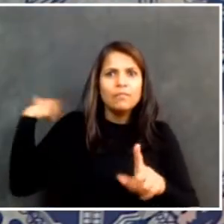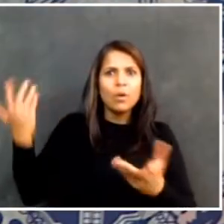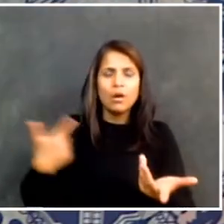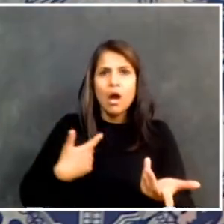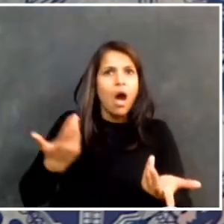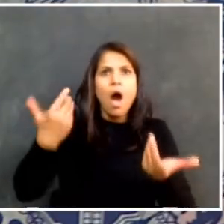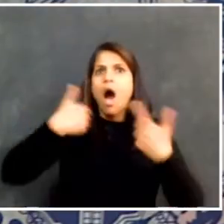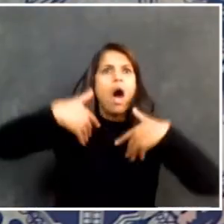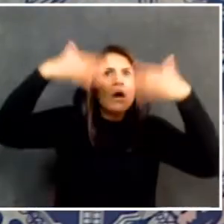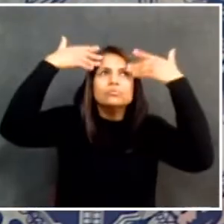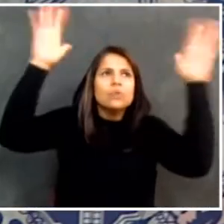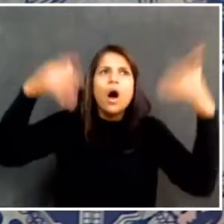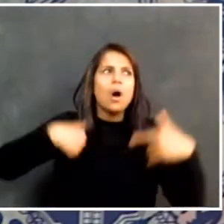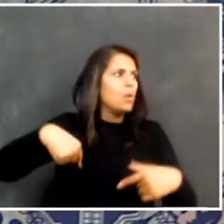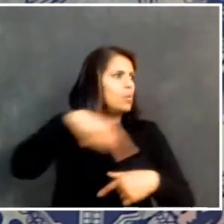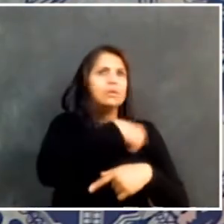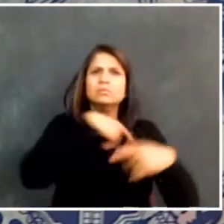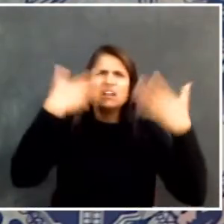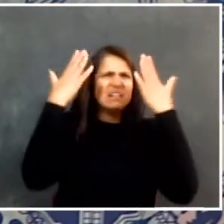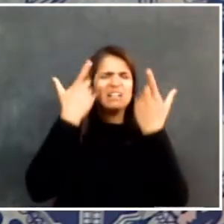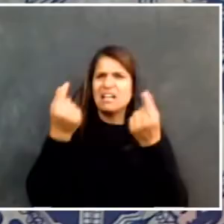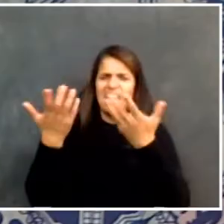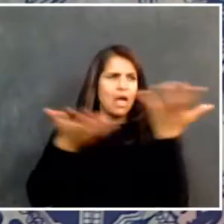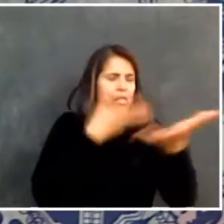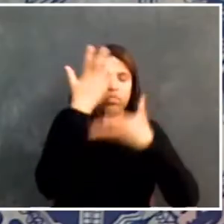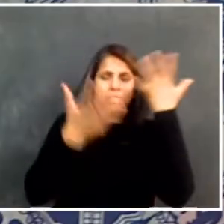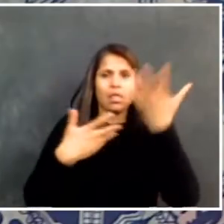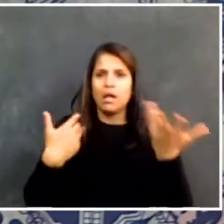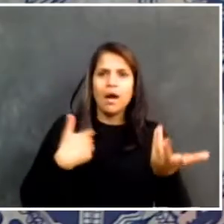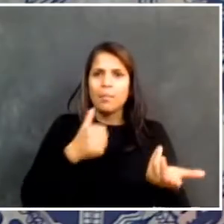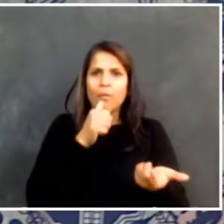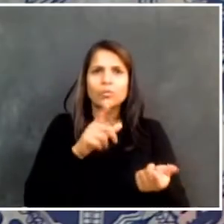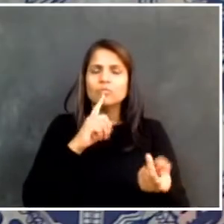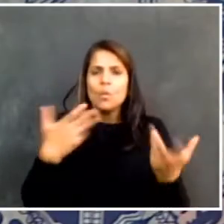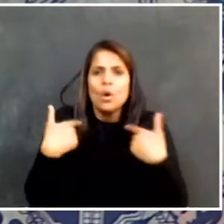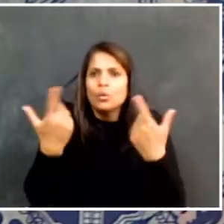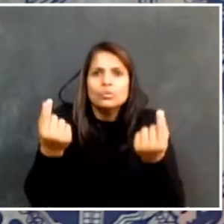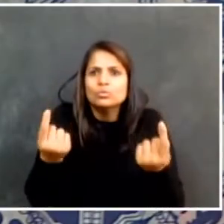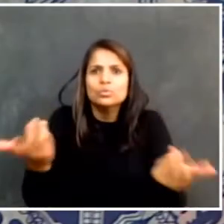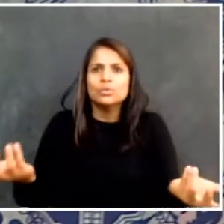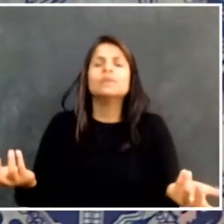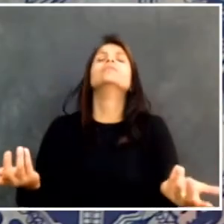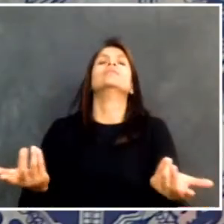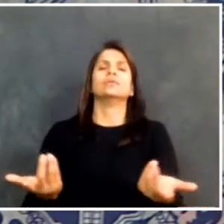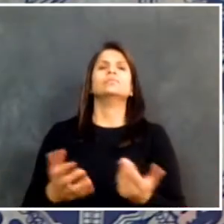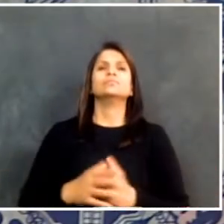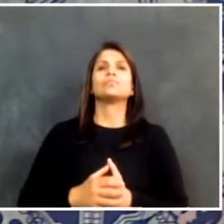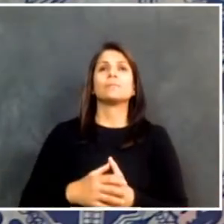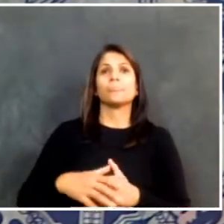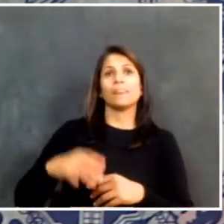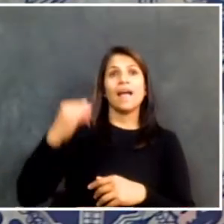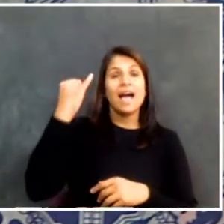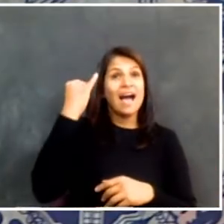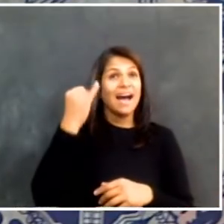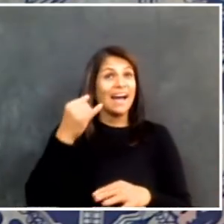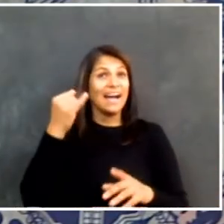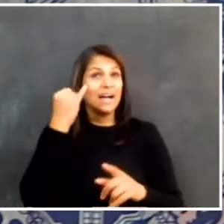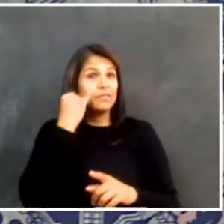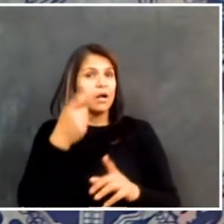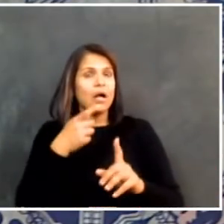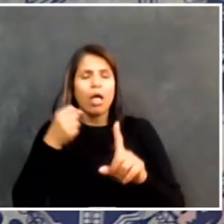We still don't fully know. Is it truly seasonal? Can you get it again if you've had it? There's so many open questions we don't have final answers